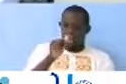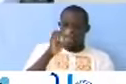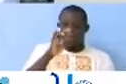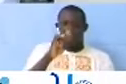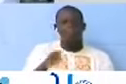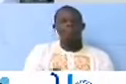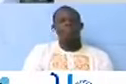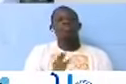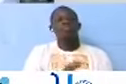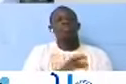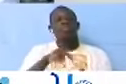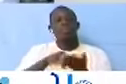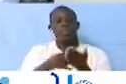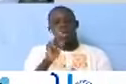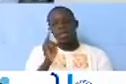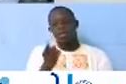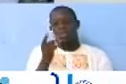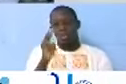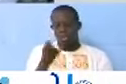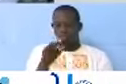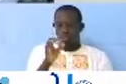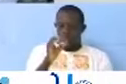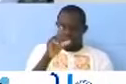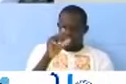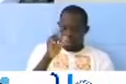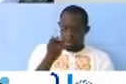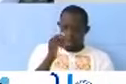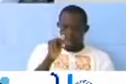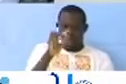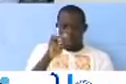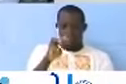Holgams. I'm referring to Holgam.